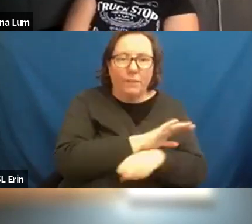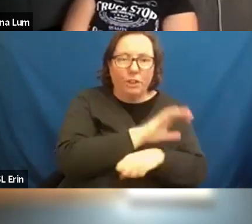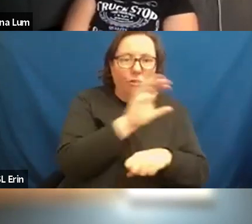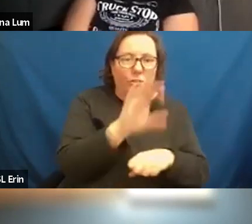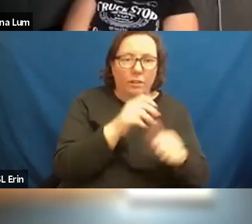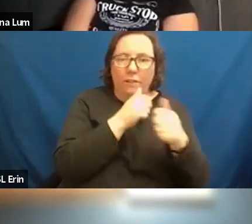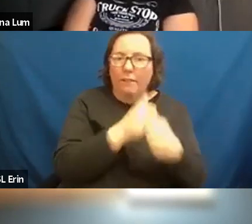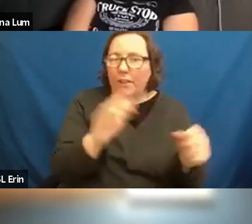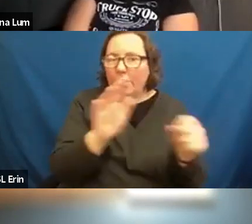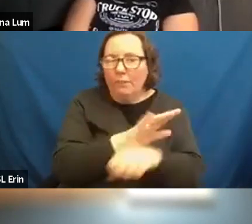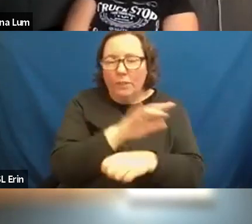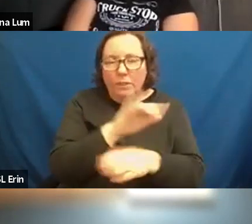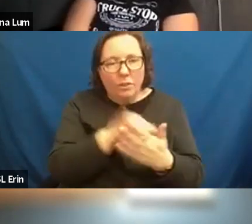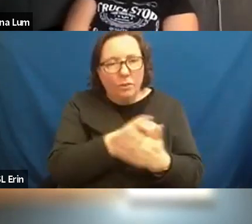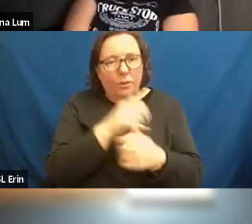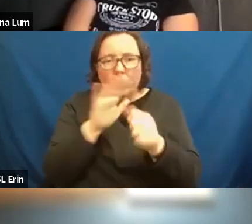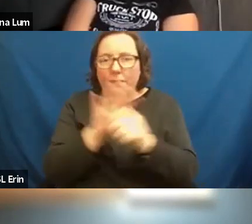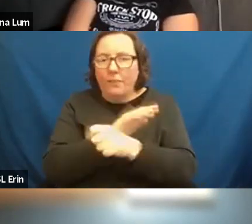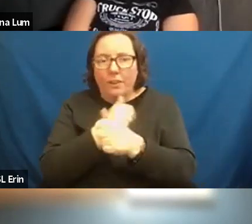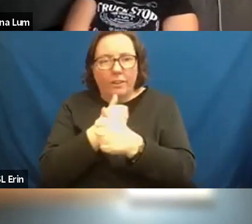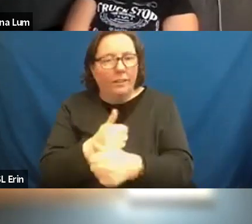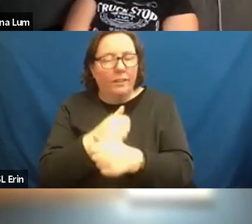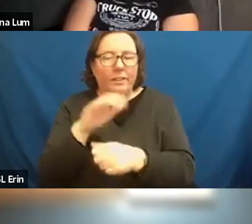I also think there's an opportunity to